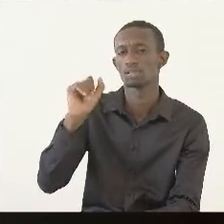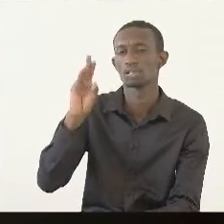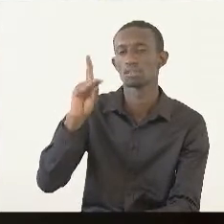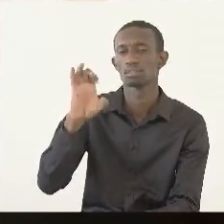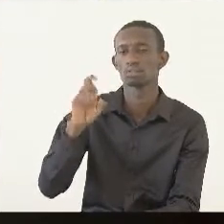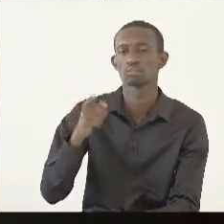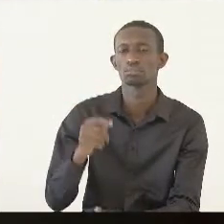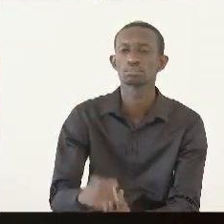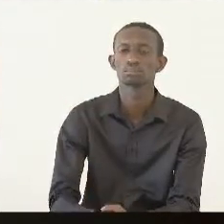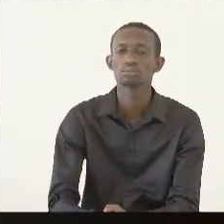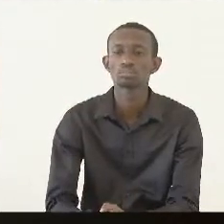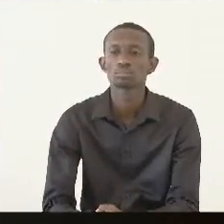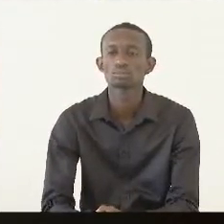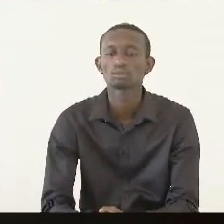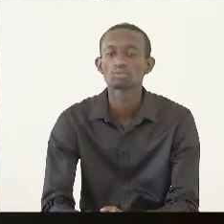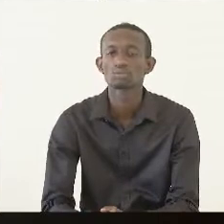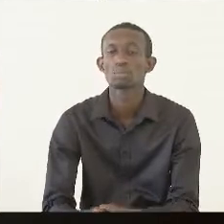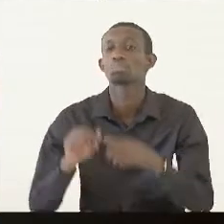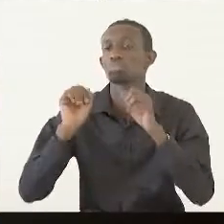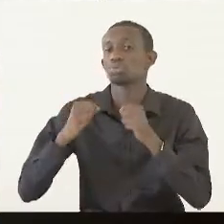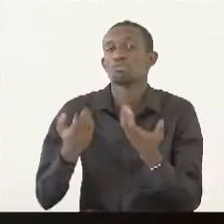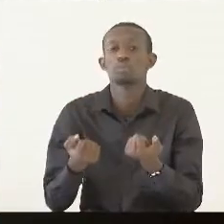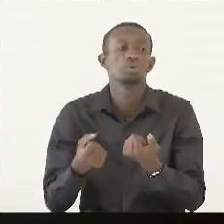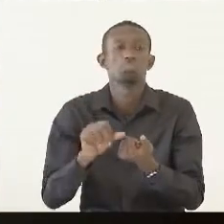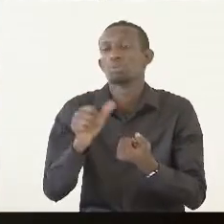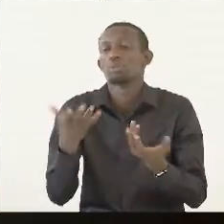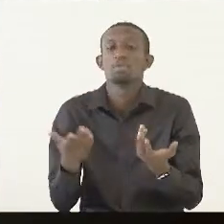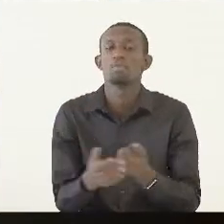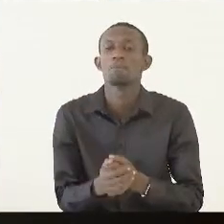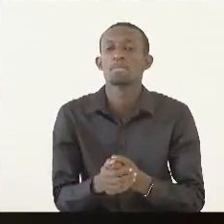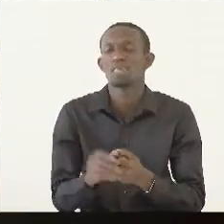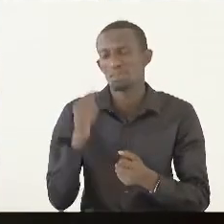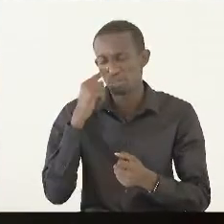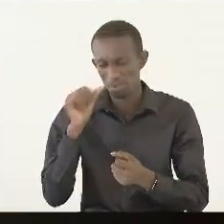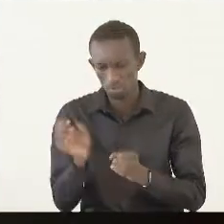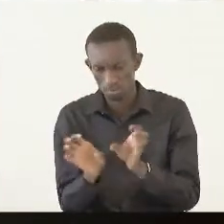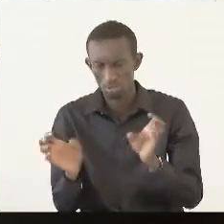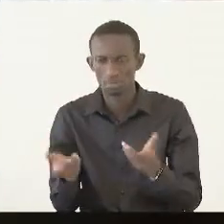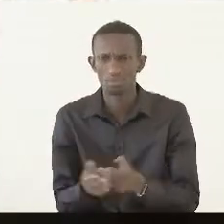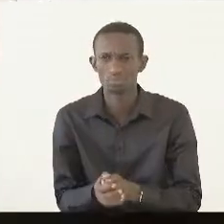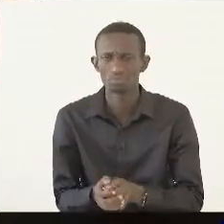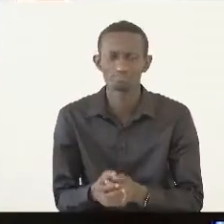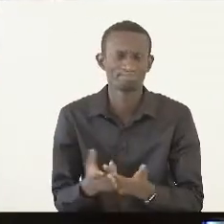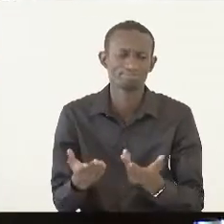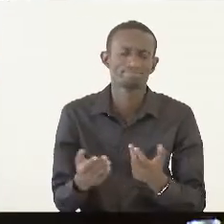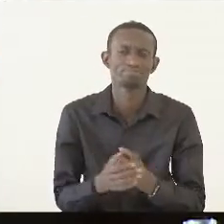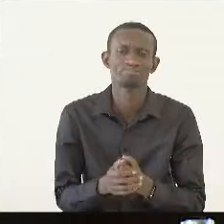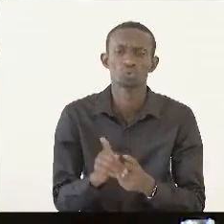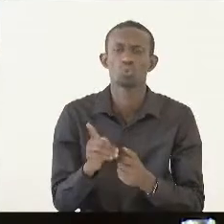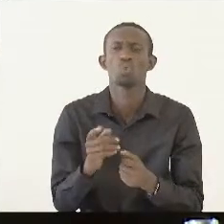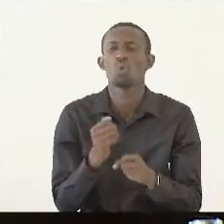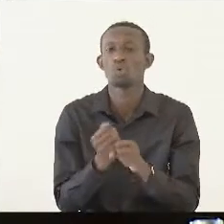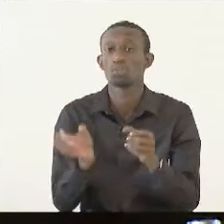Right? Or you may have even some other, if you have some other substituents, then just indicate